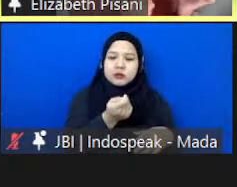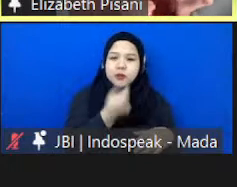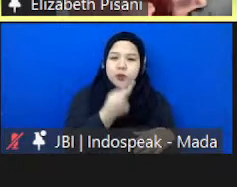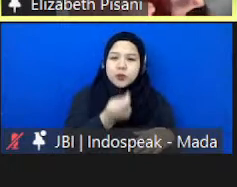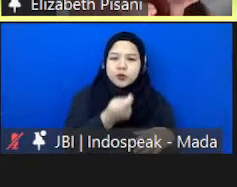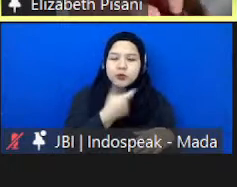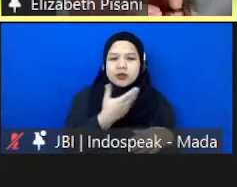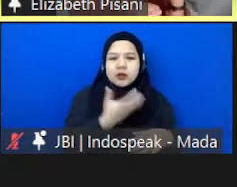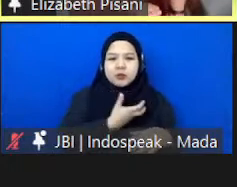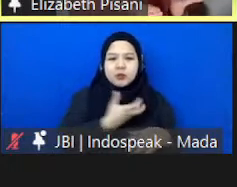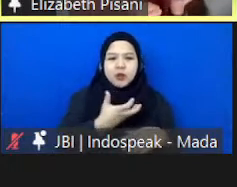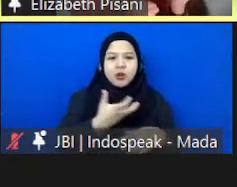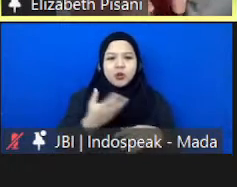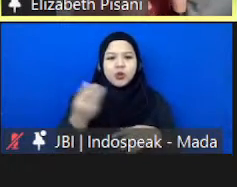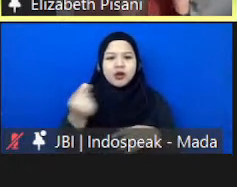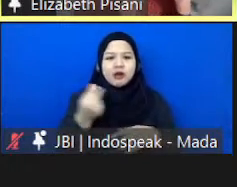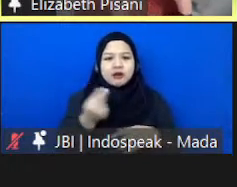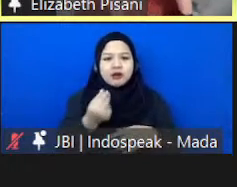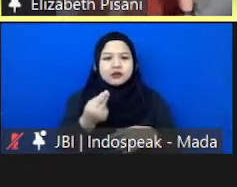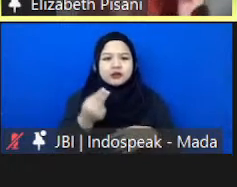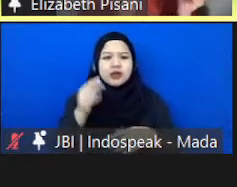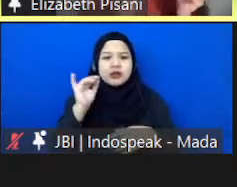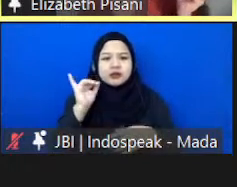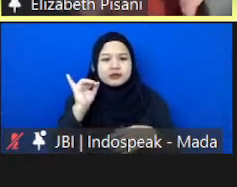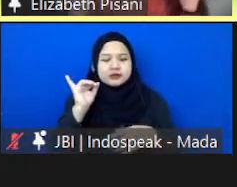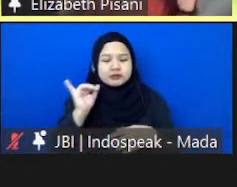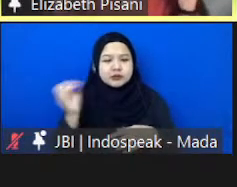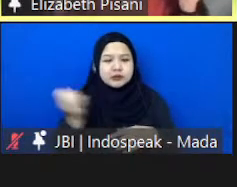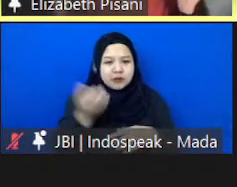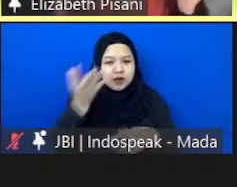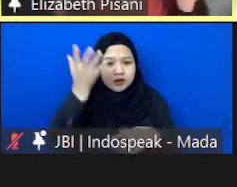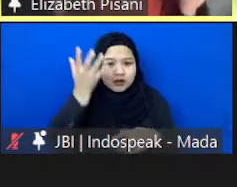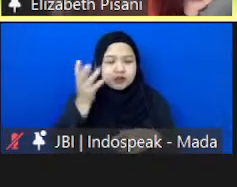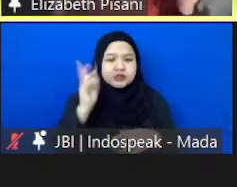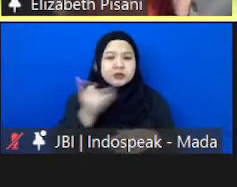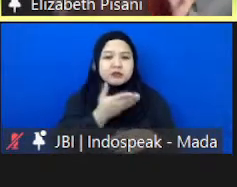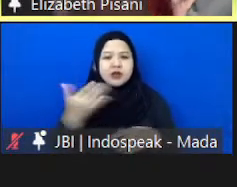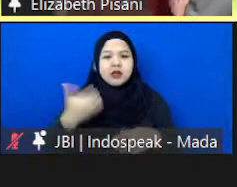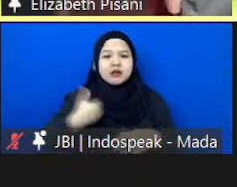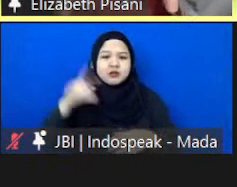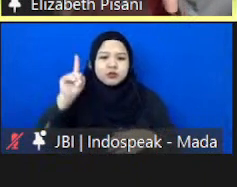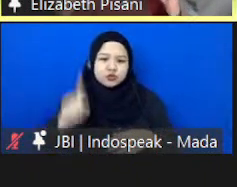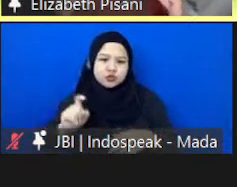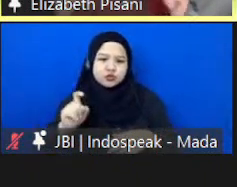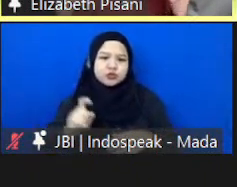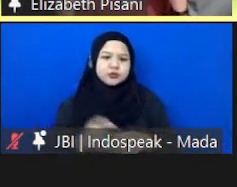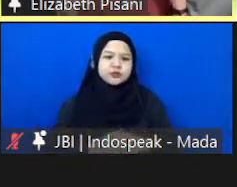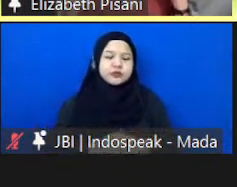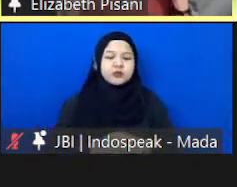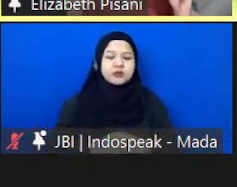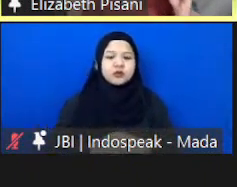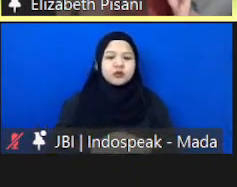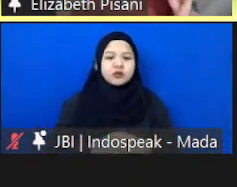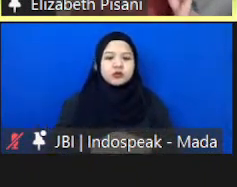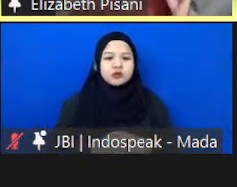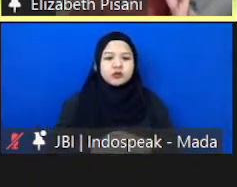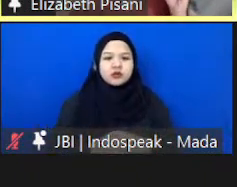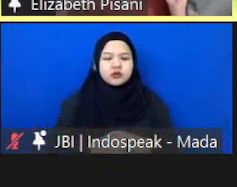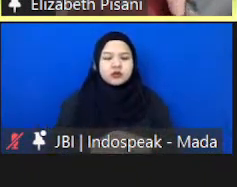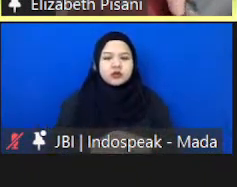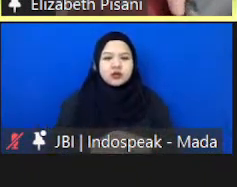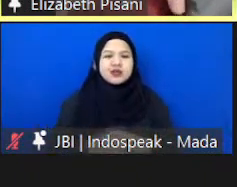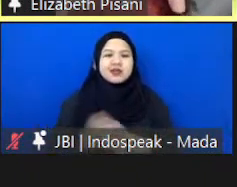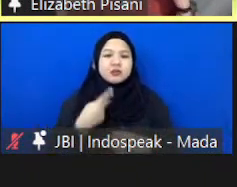got protectionist policies. For example, we're trying to increase the TKDM, the amount of domestically produced